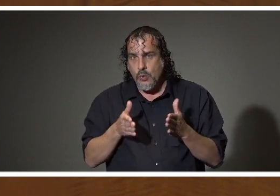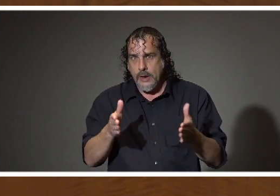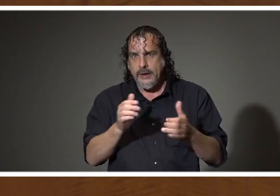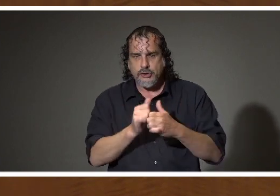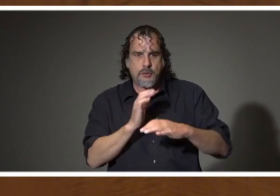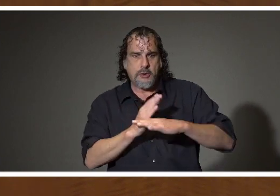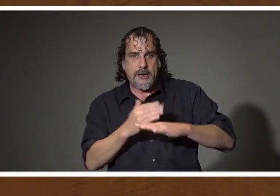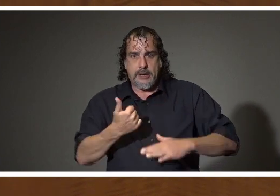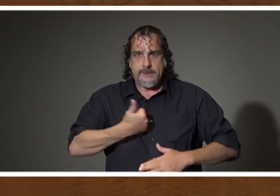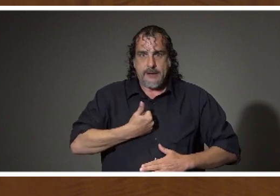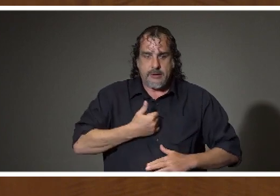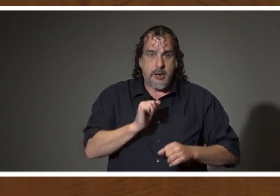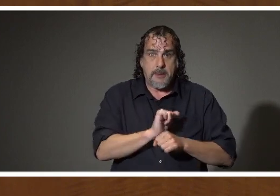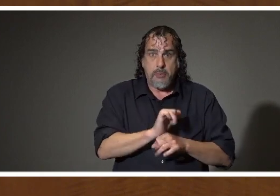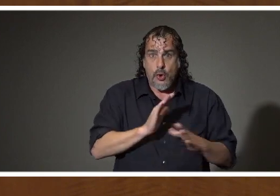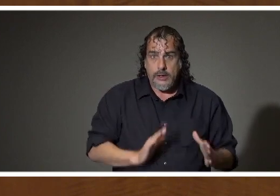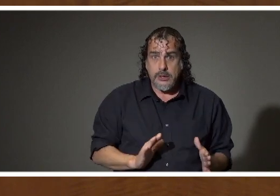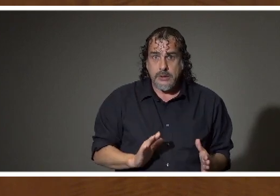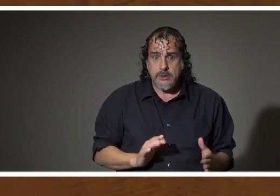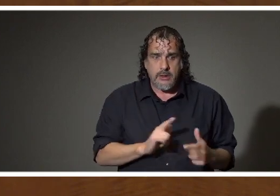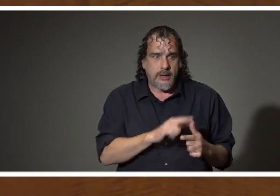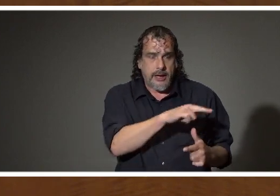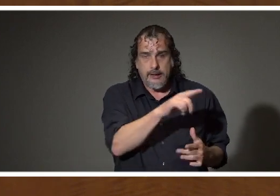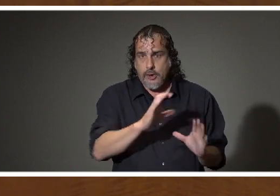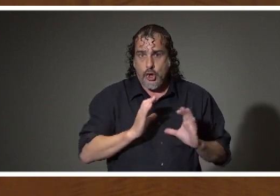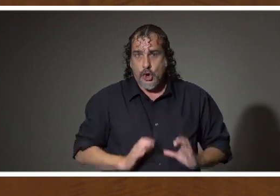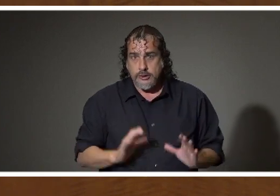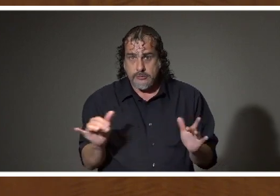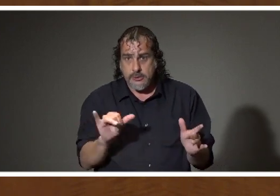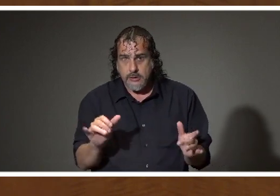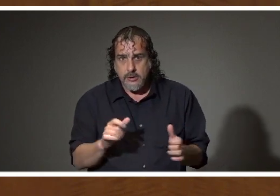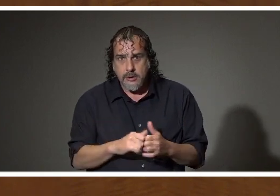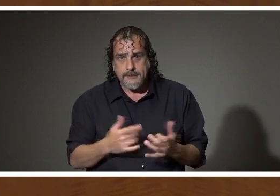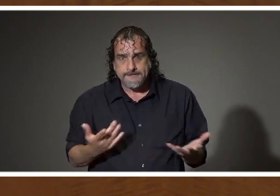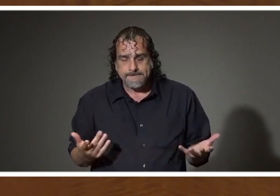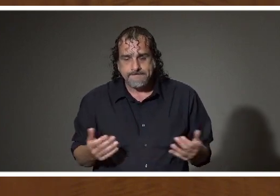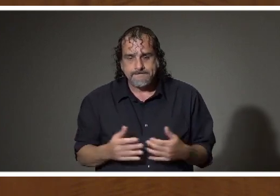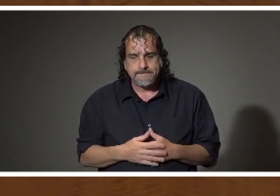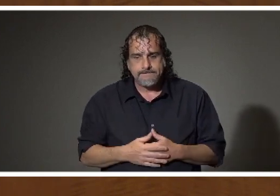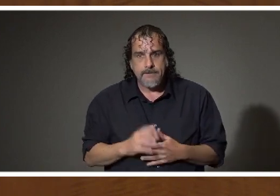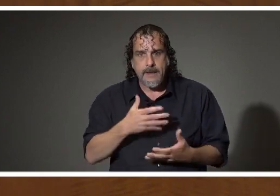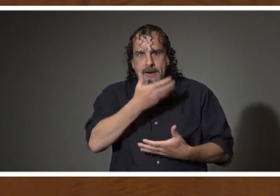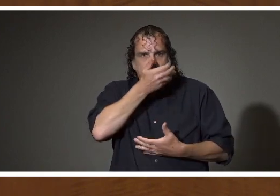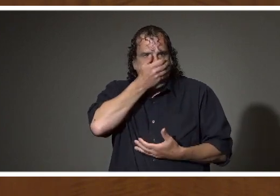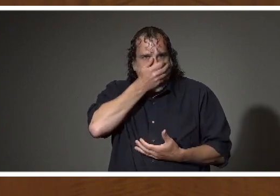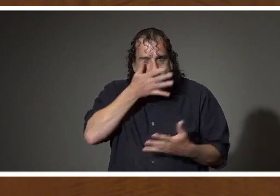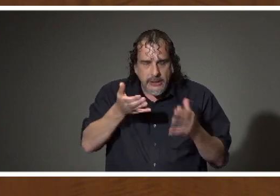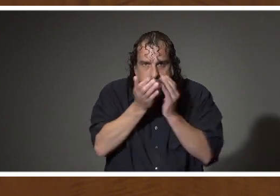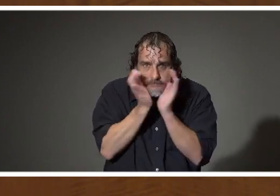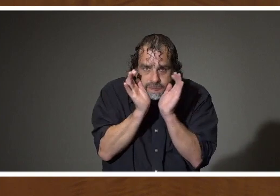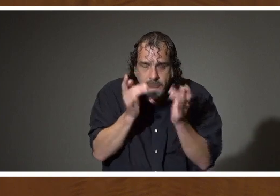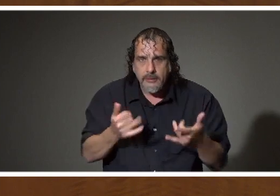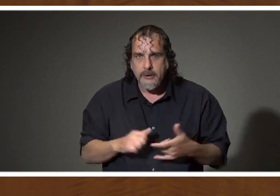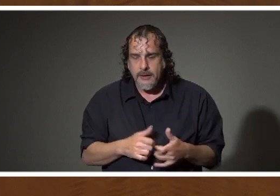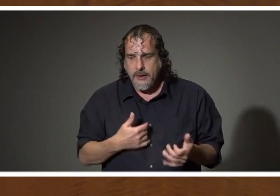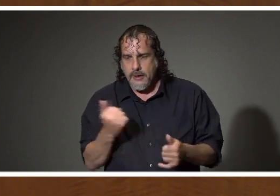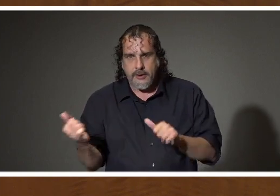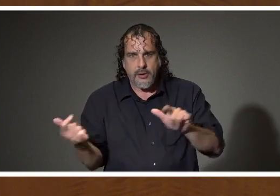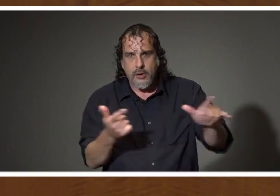protect themselves and protect their employees. You go to large employers and everyone's wearing a mask and everyone